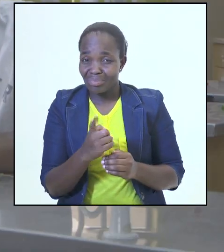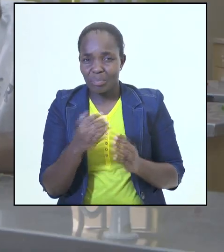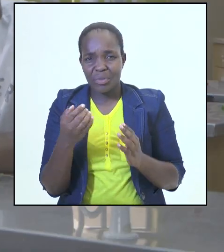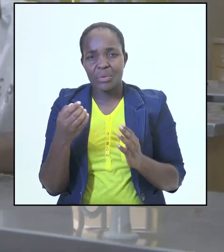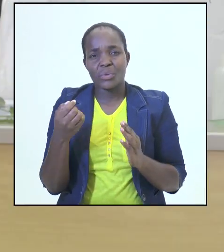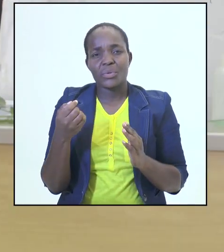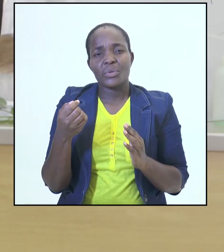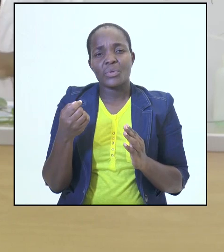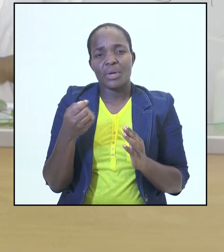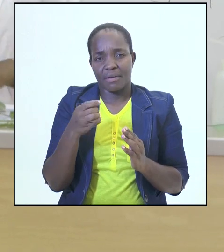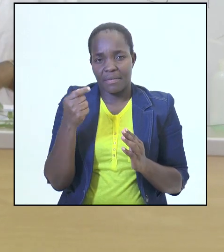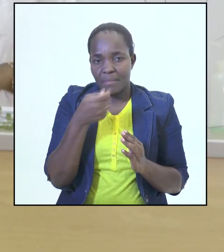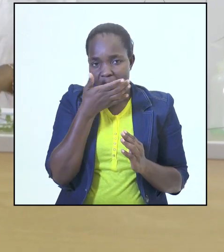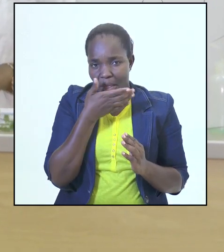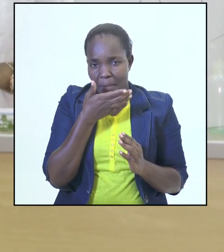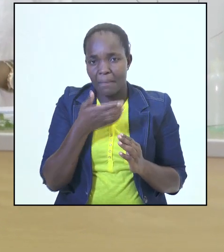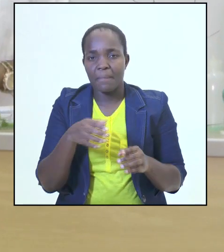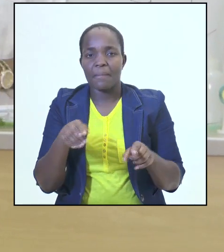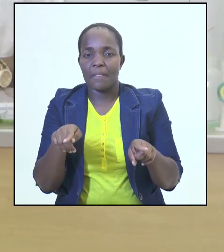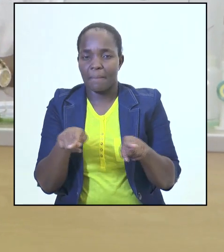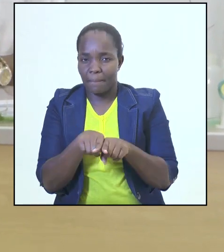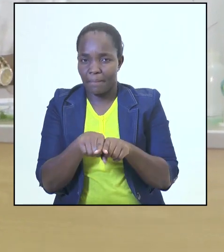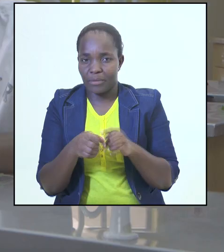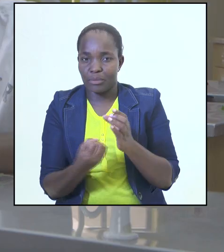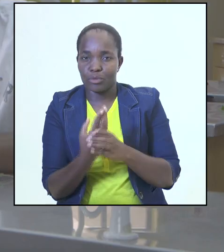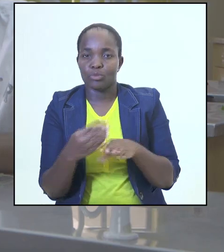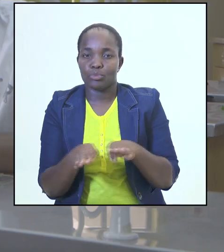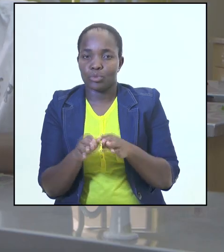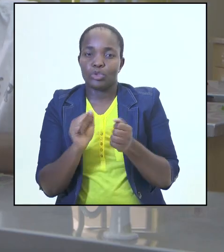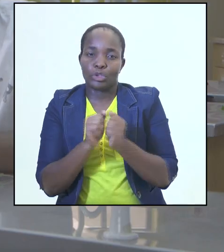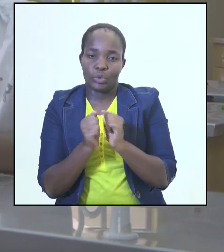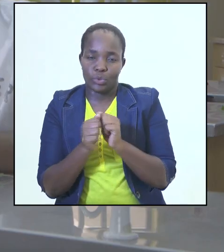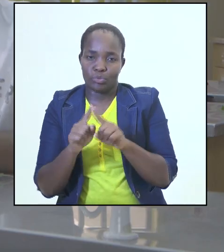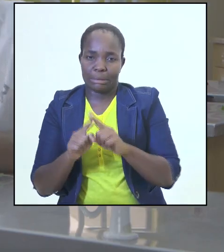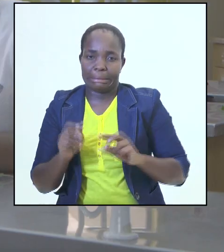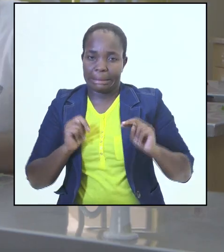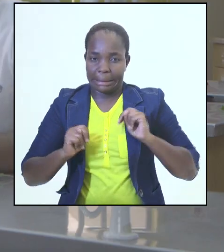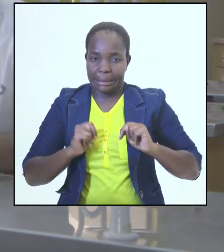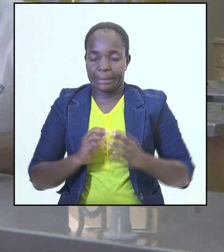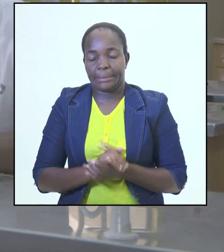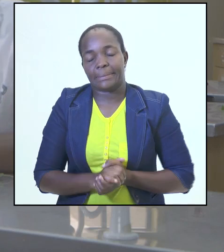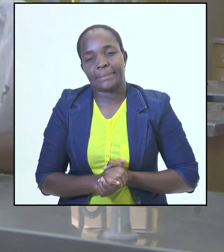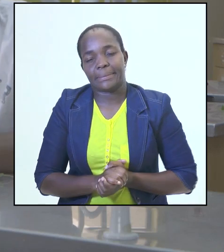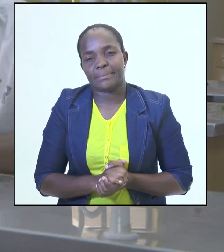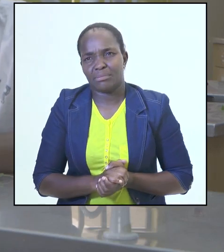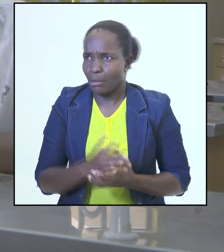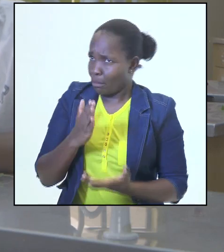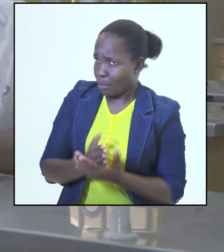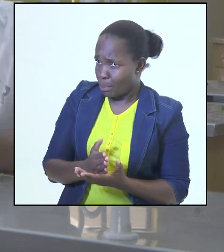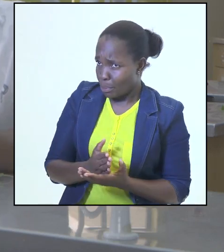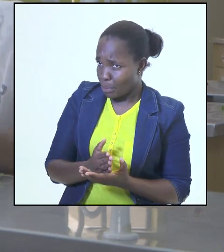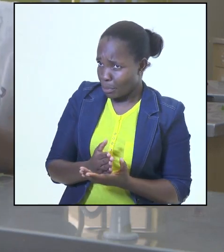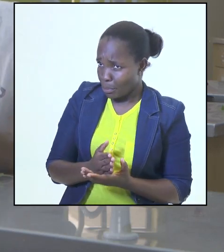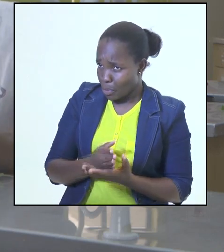plant produces when it is converted into different nutrients. Really, Miss V? Plants make